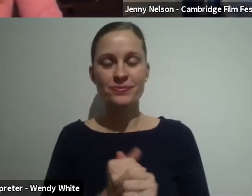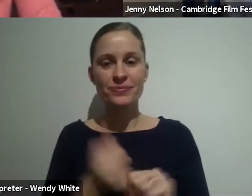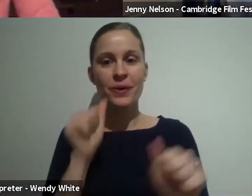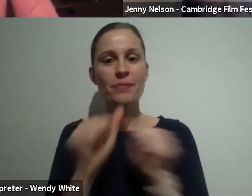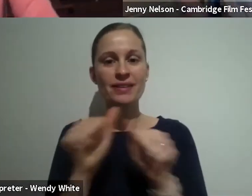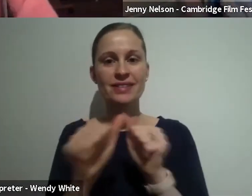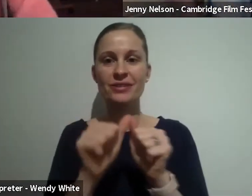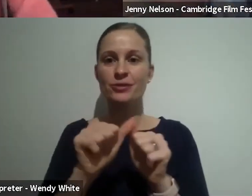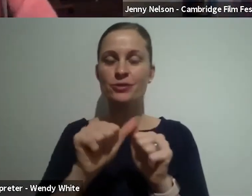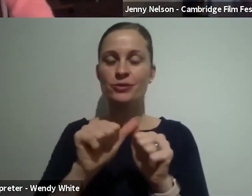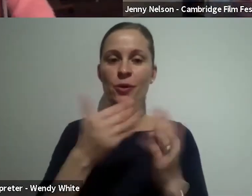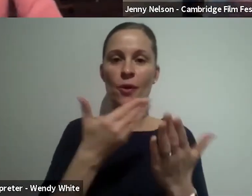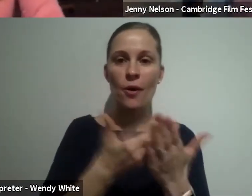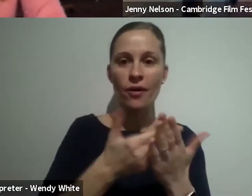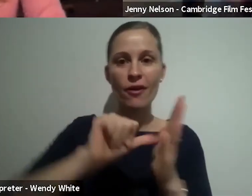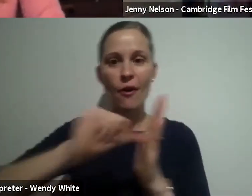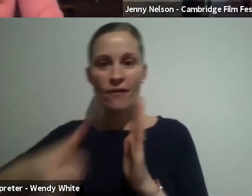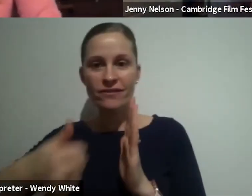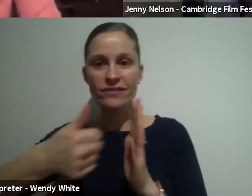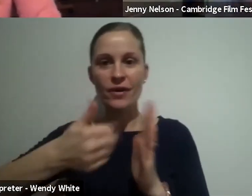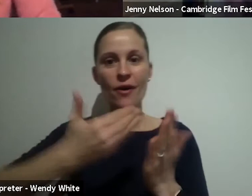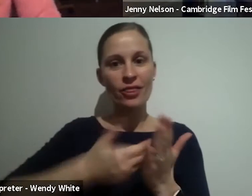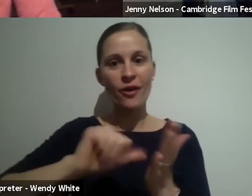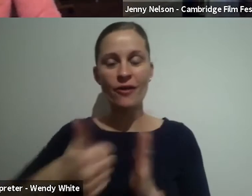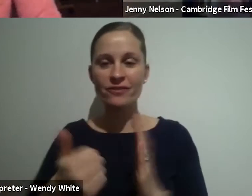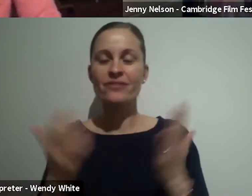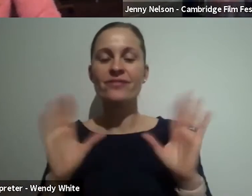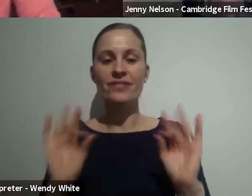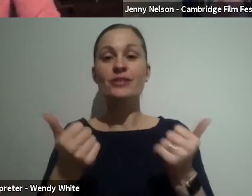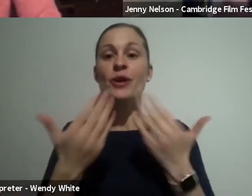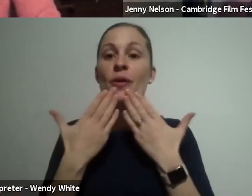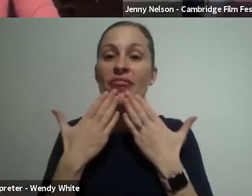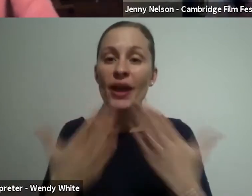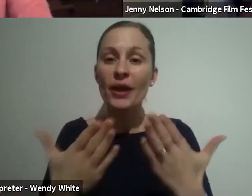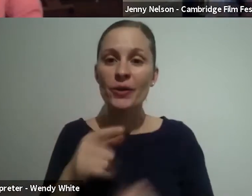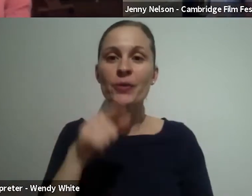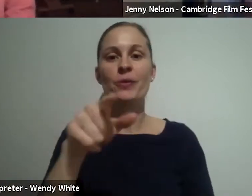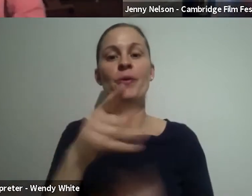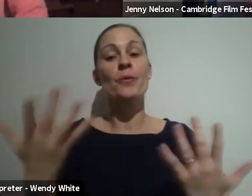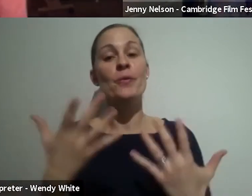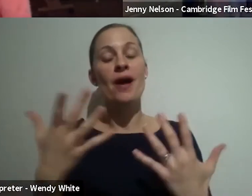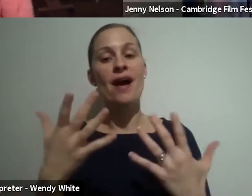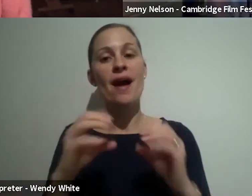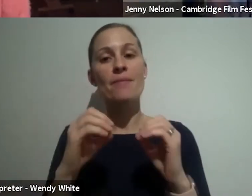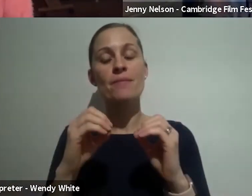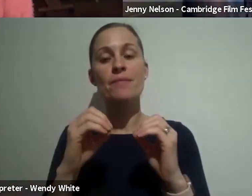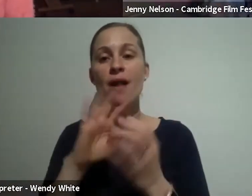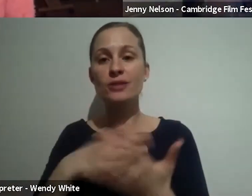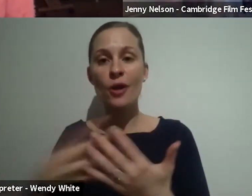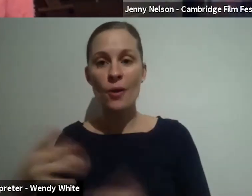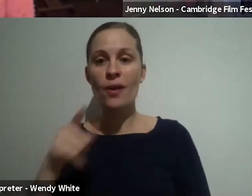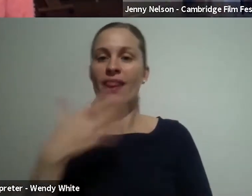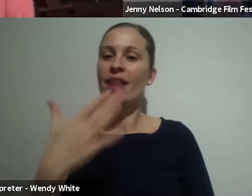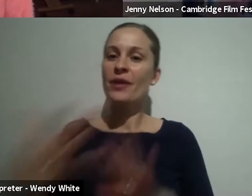on again. And there we are. But yeah, thank you so much. So you're in Barcelona. Thank you for joining us. And